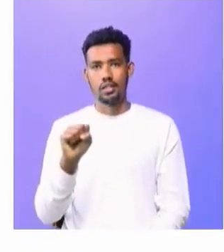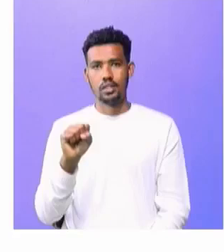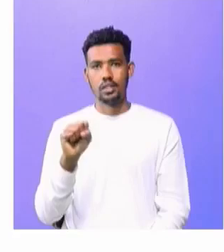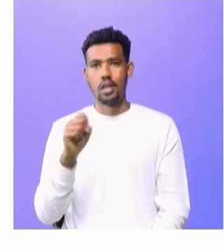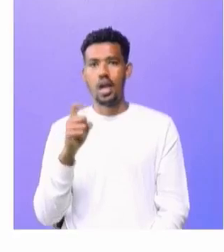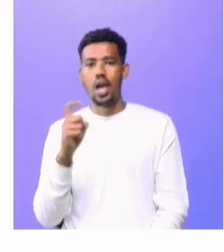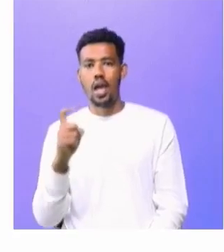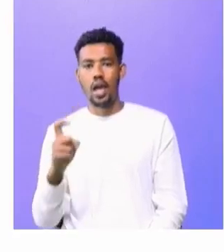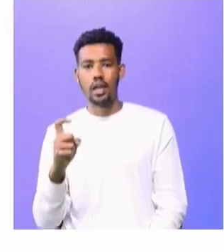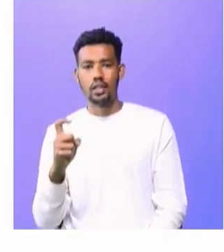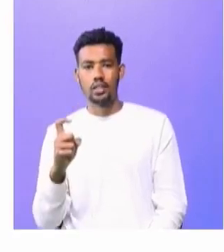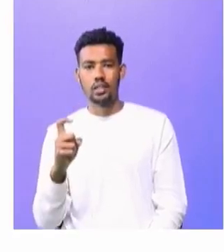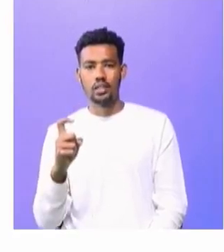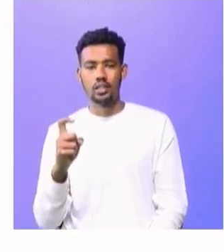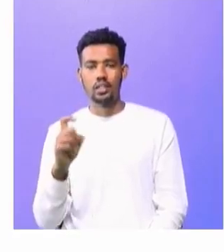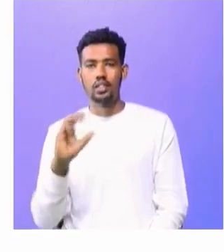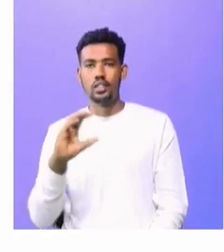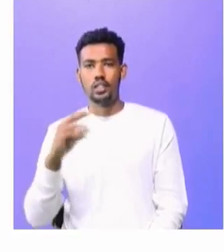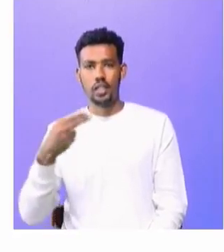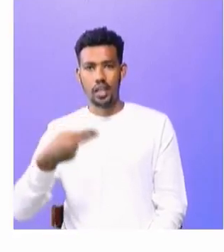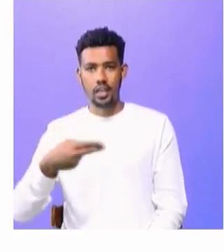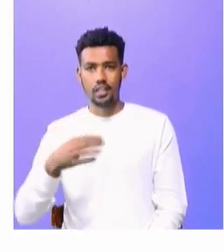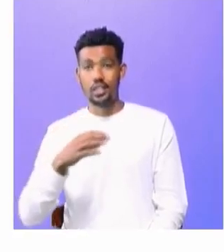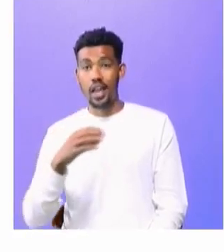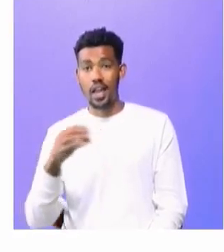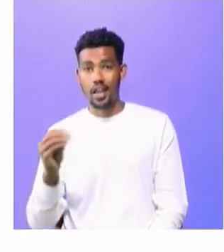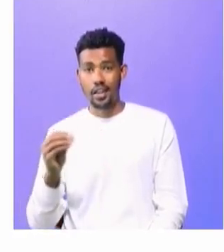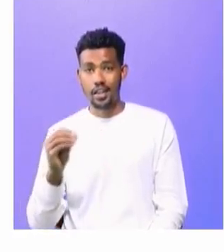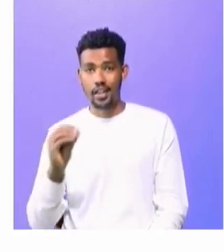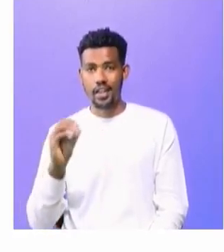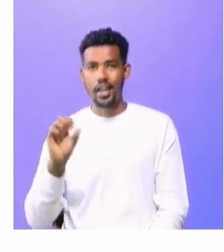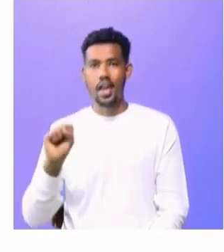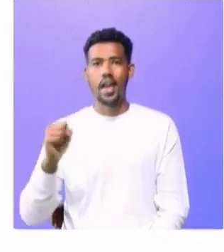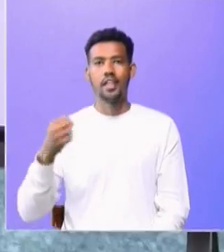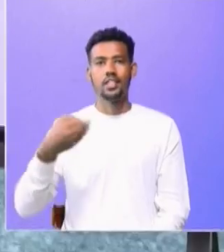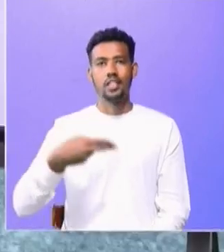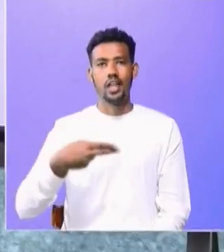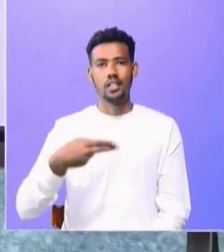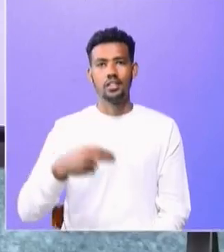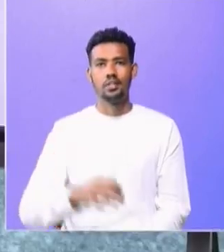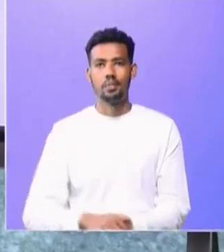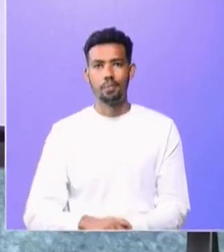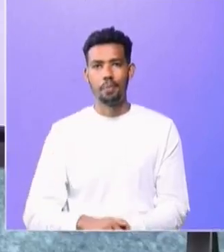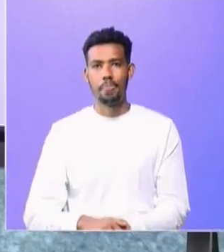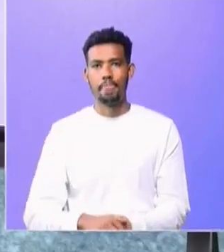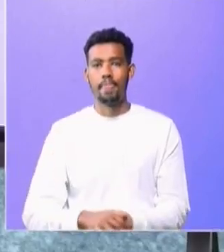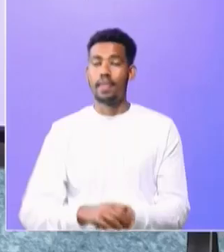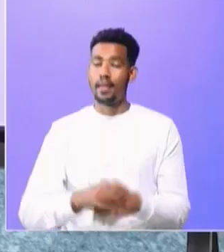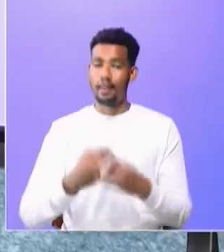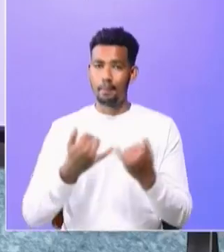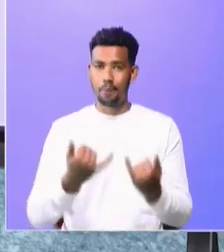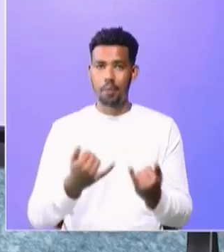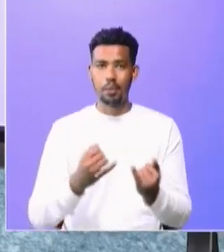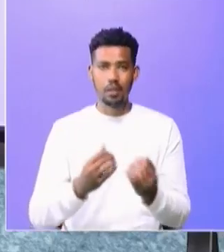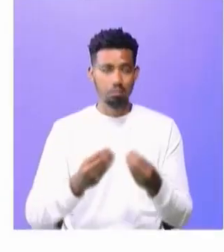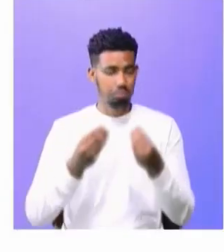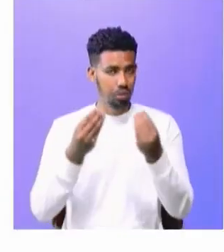x, ch, and sh. So let me mention one